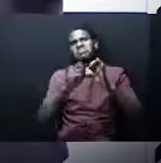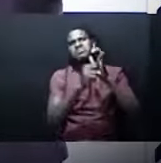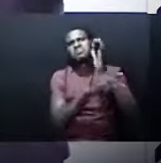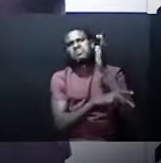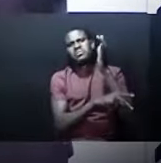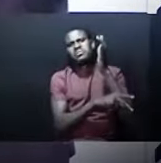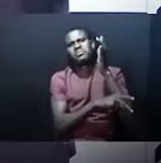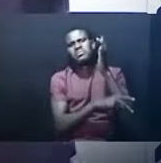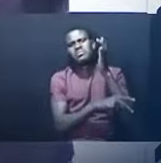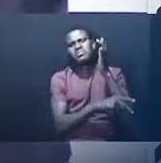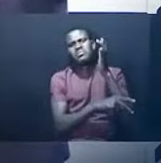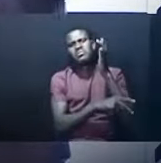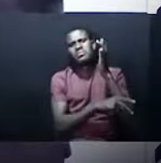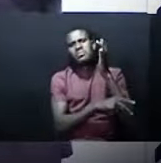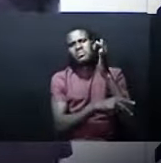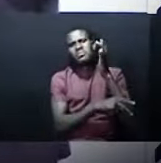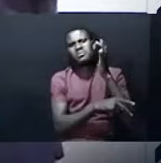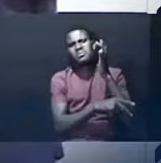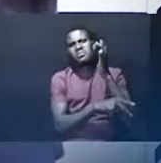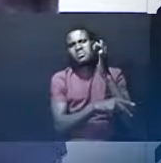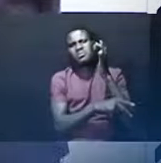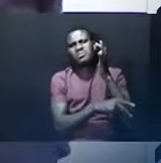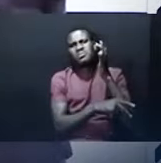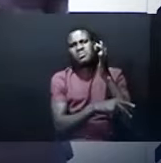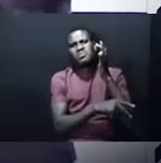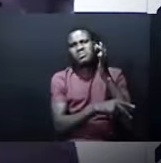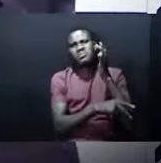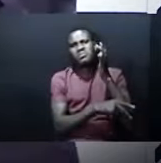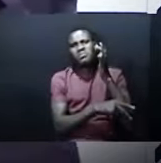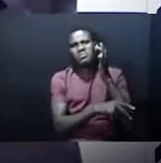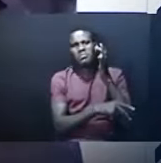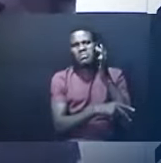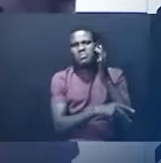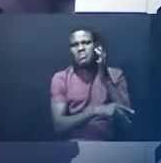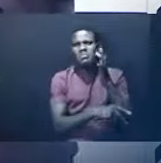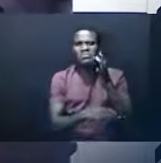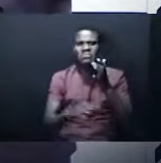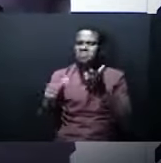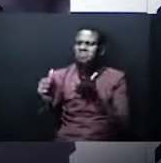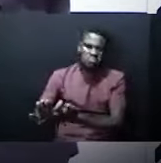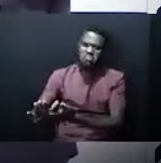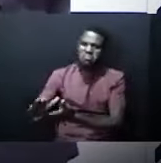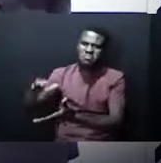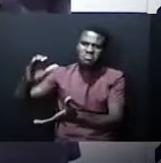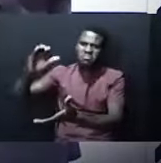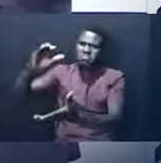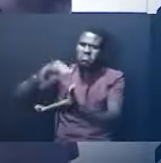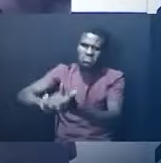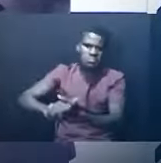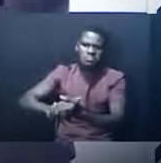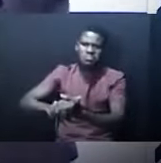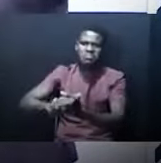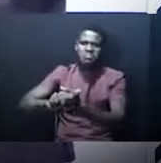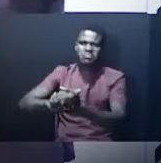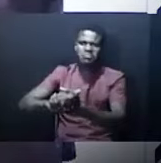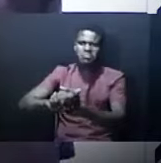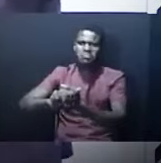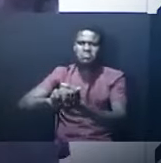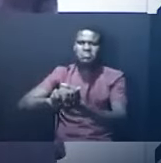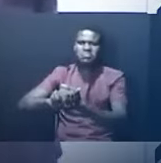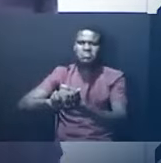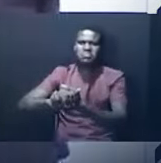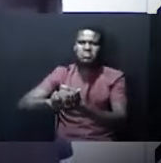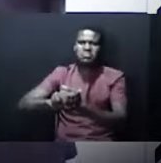relationships. They carry marriages and throw them on the rocks.